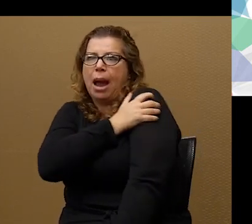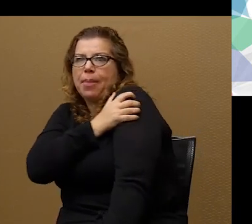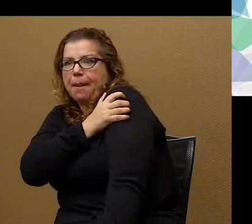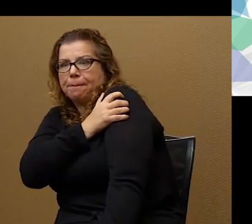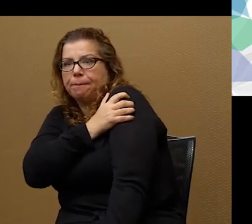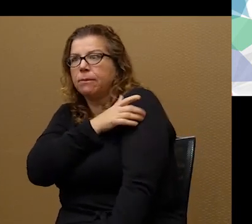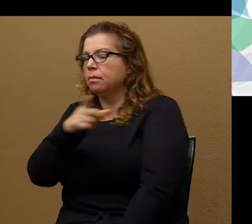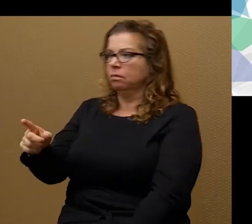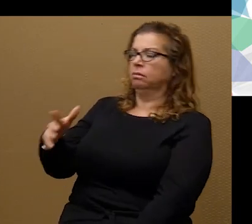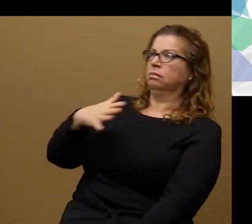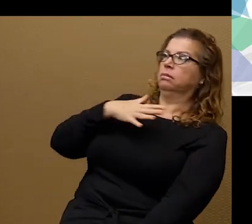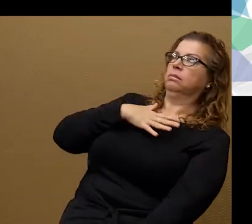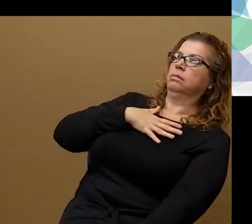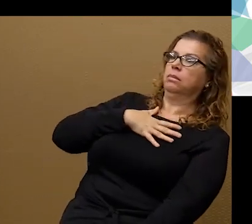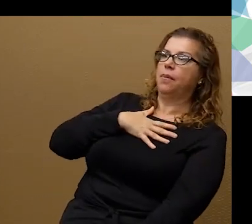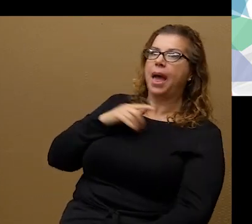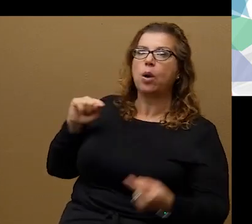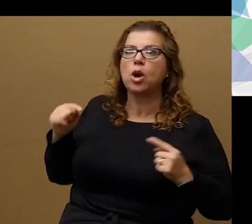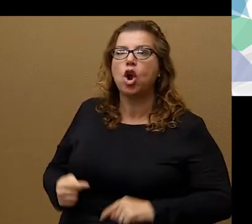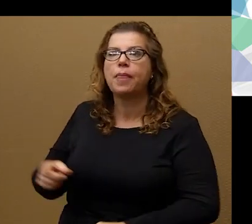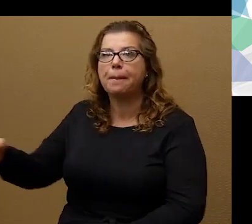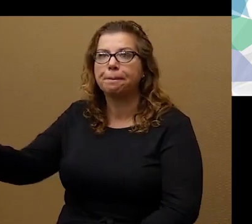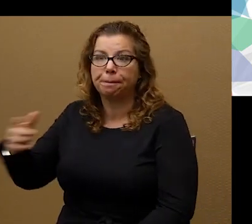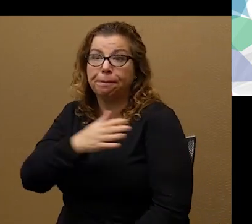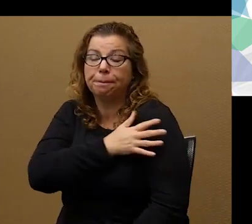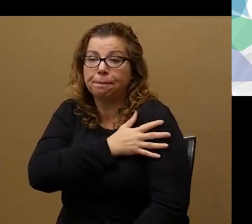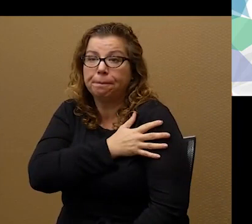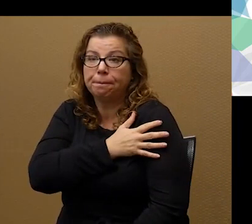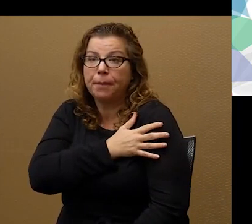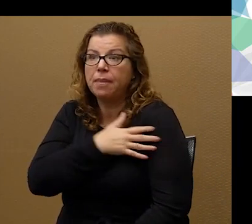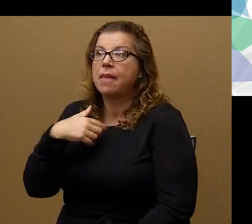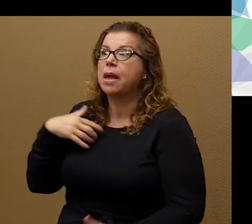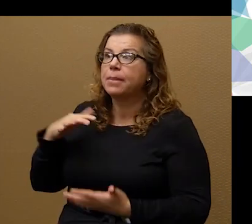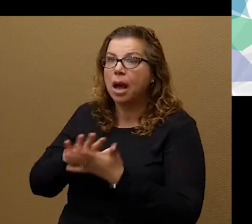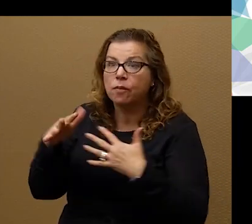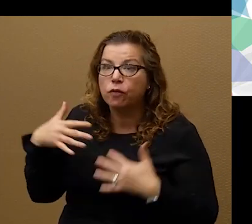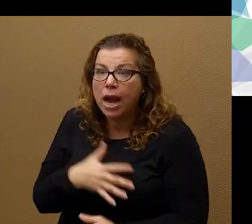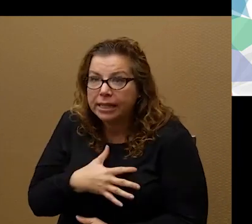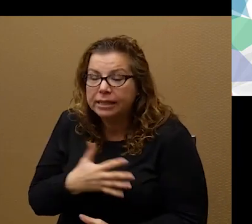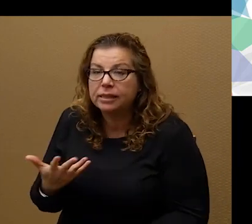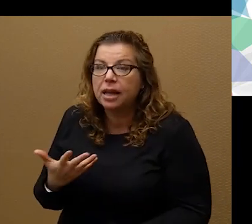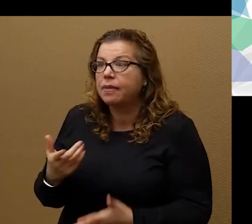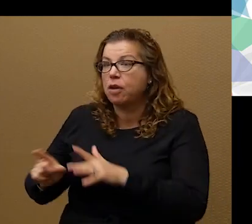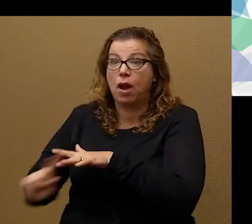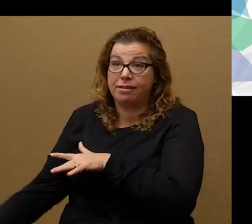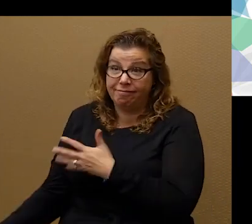This might be painful to them, and they might then get frightened, and they might run.